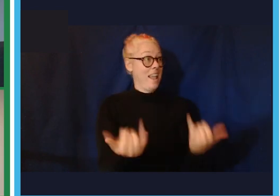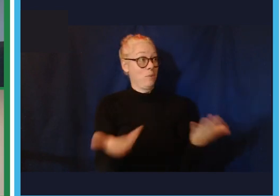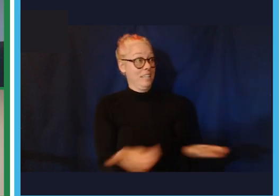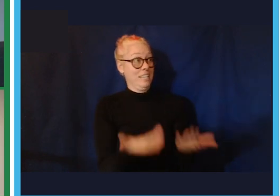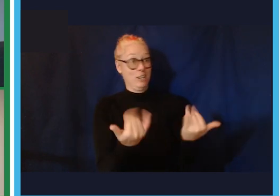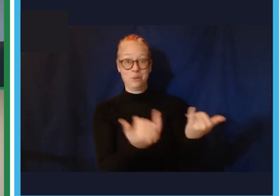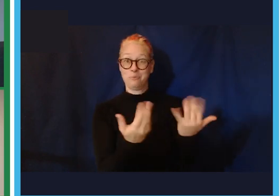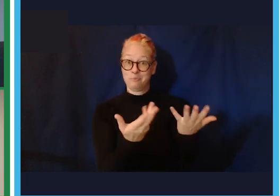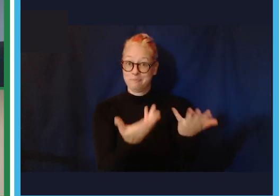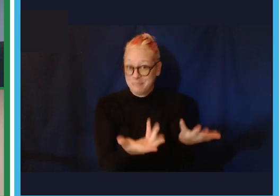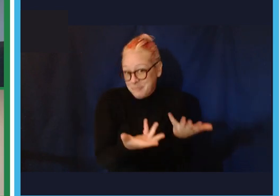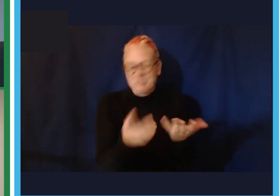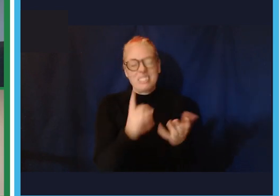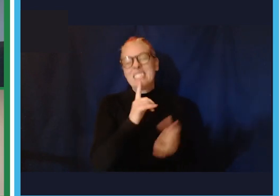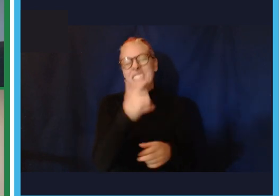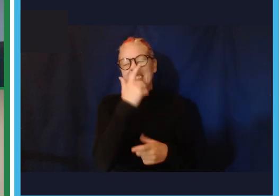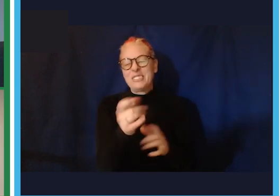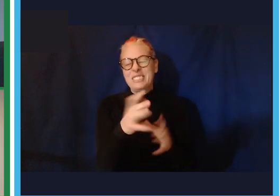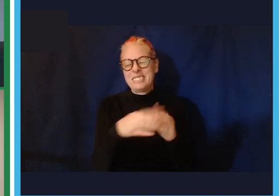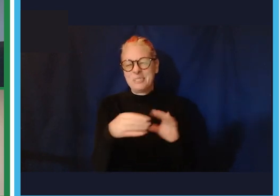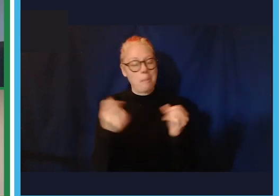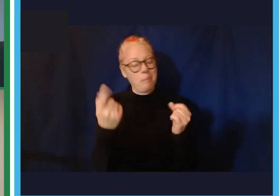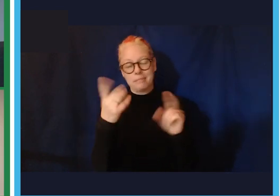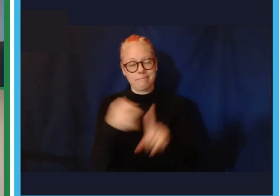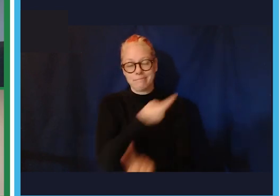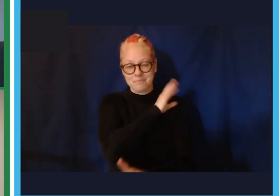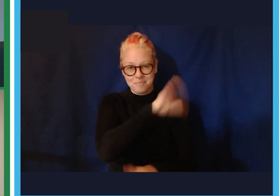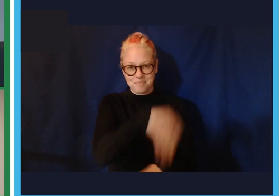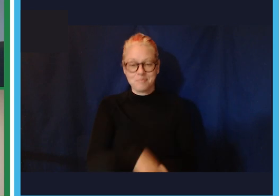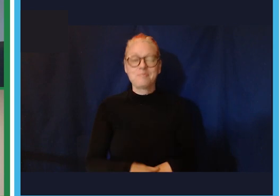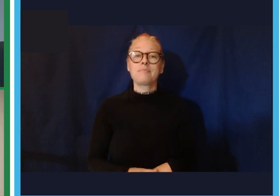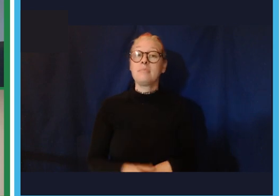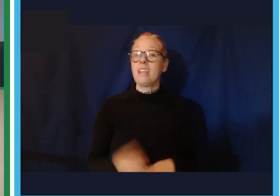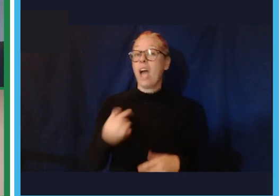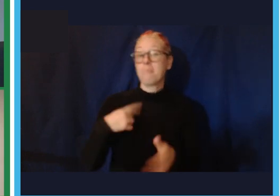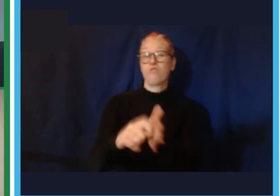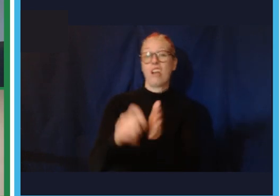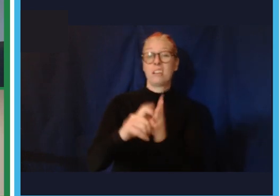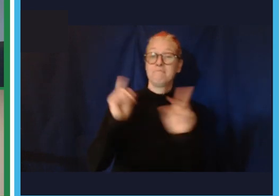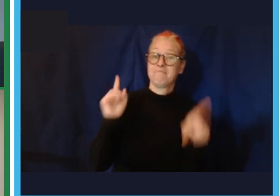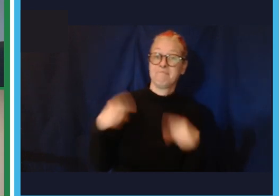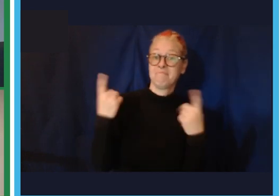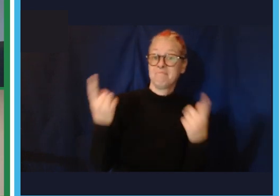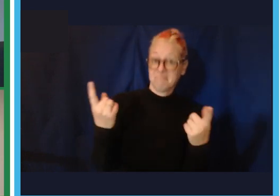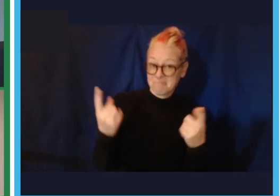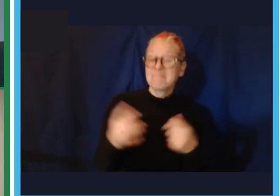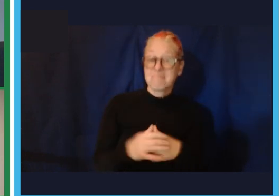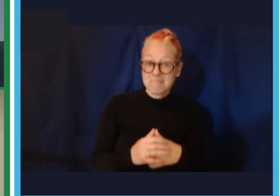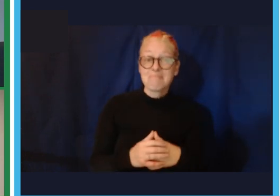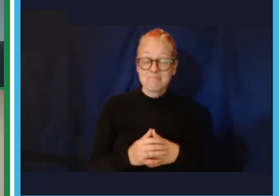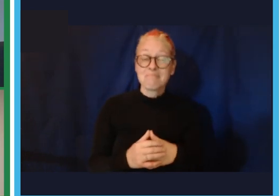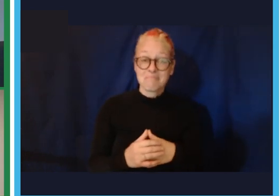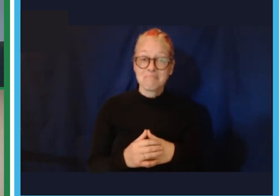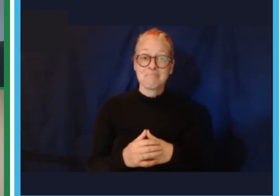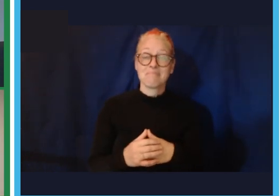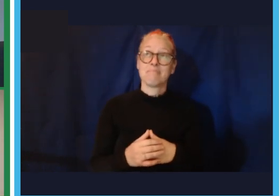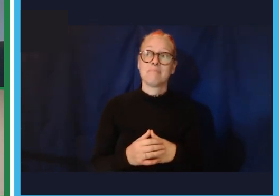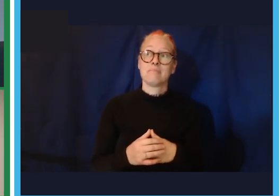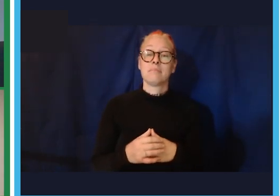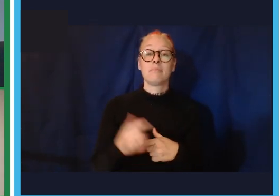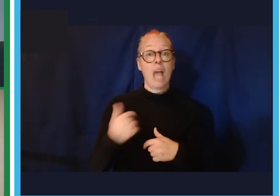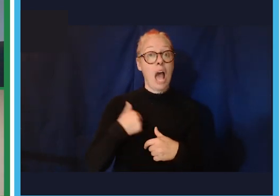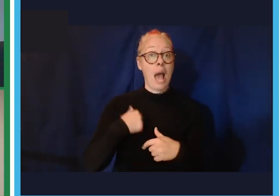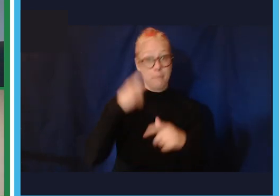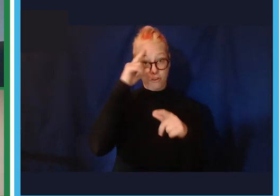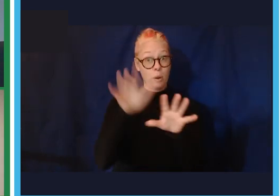formed, and here we are. So it's a pretty interesting story. But yeah, so